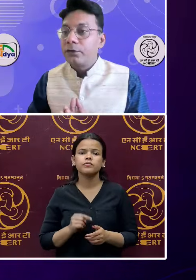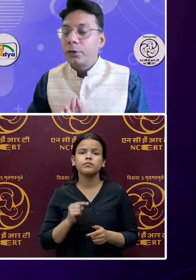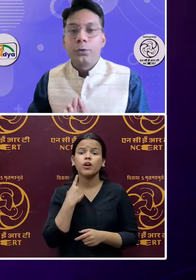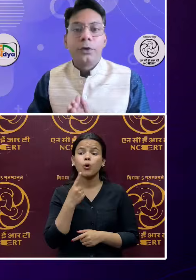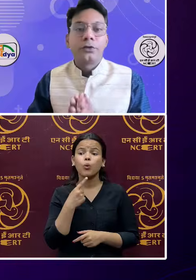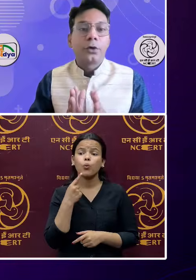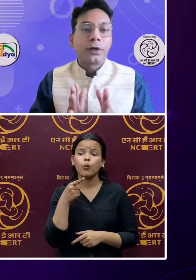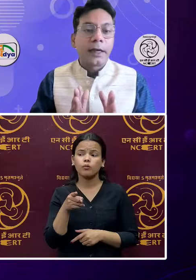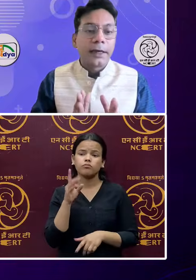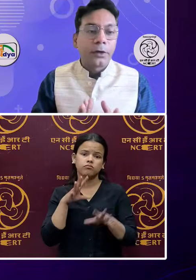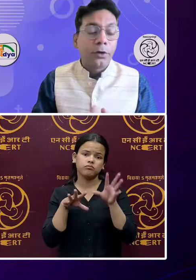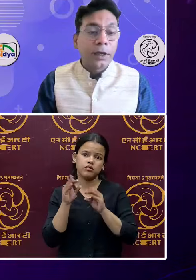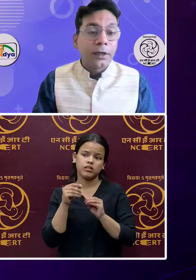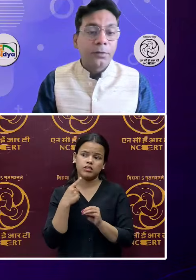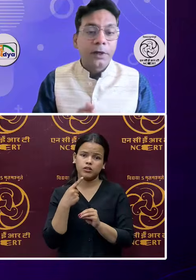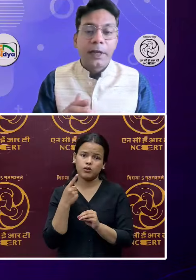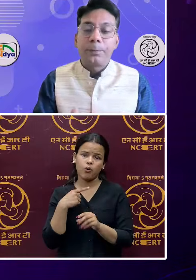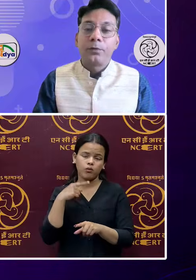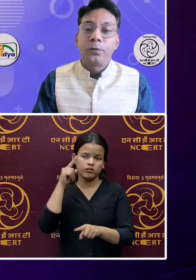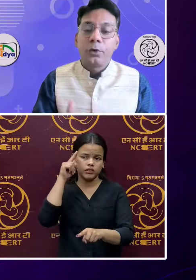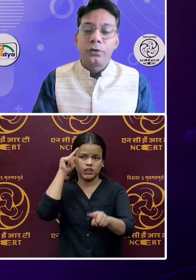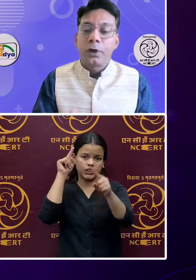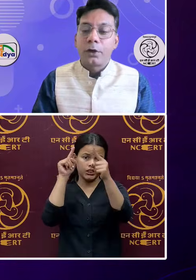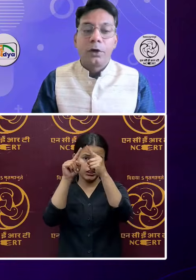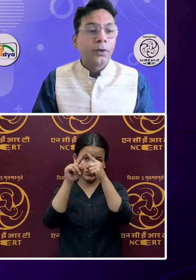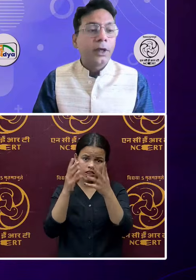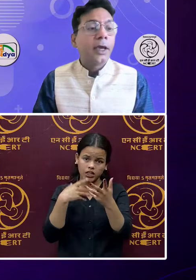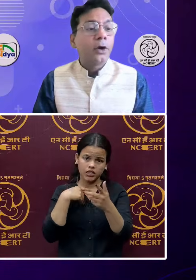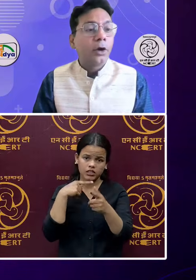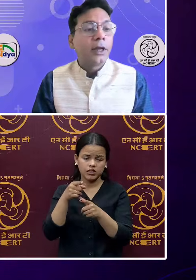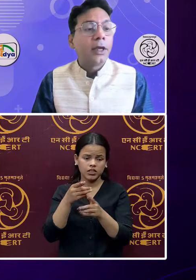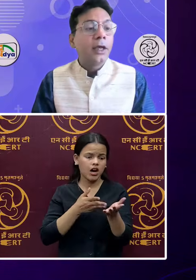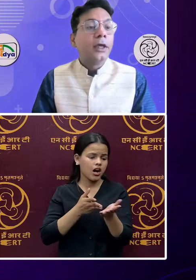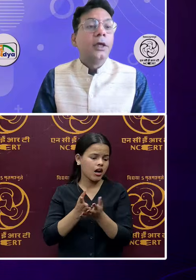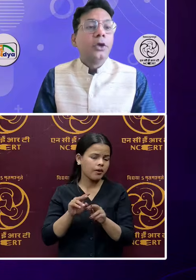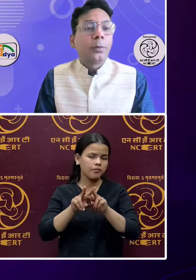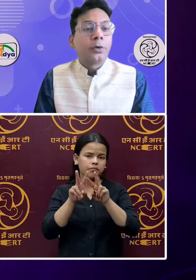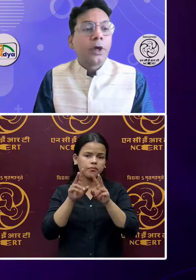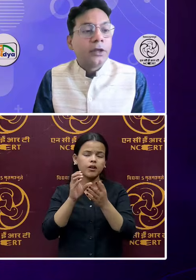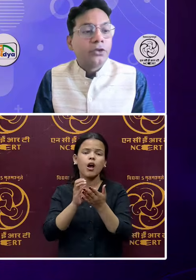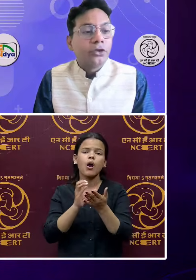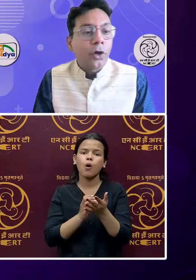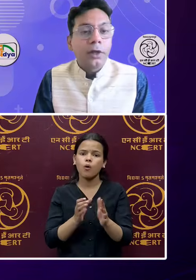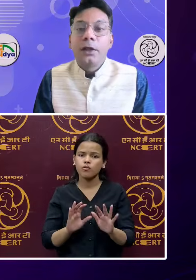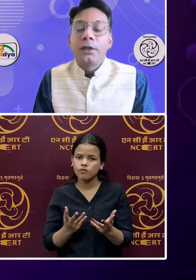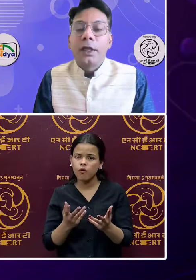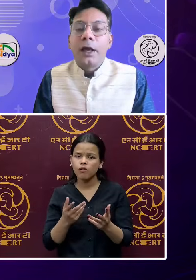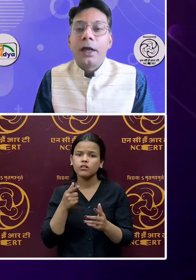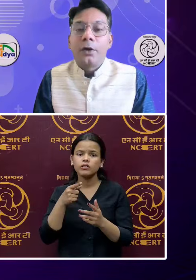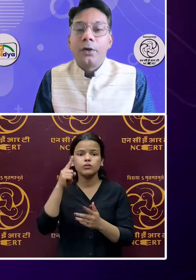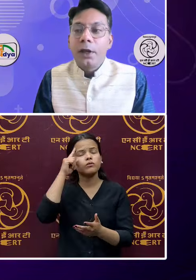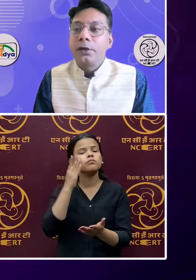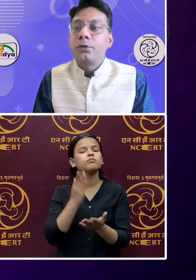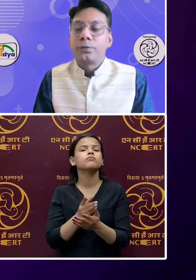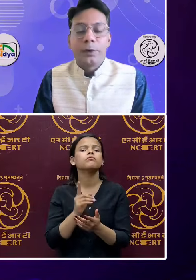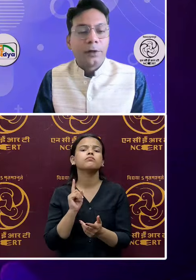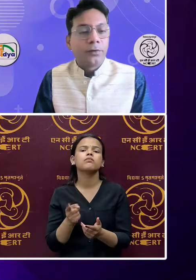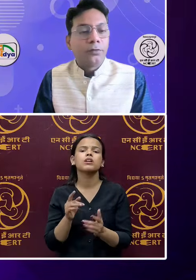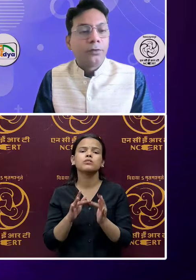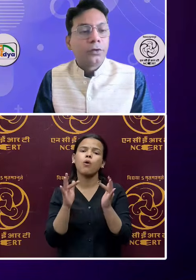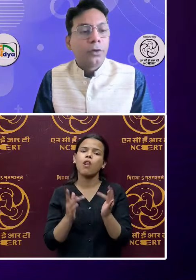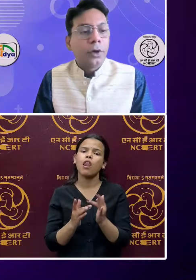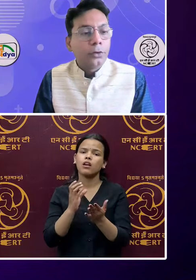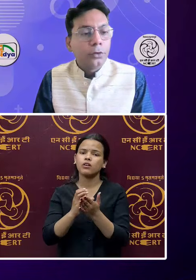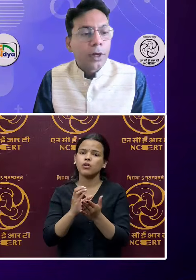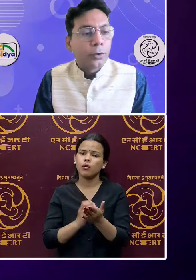your learners, who is your target audience, what type of course you are offering. Accordingly, you have to ensure the online course